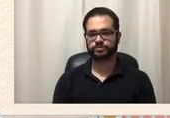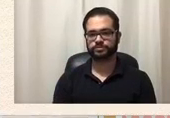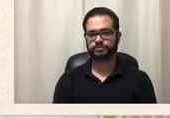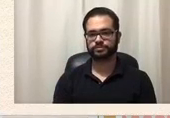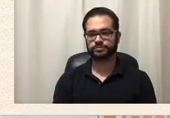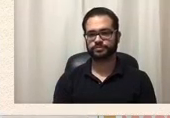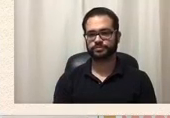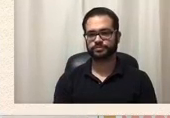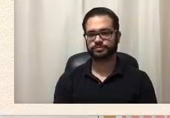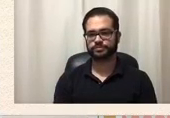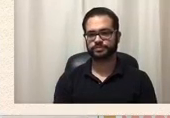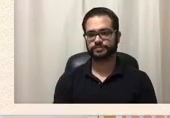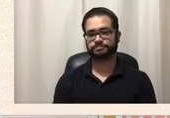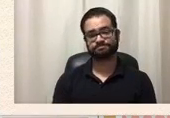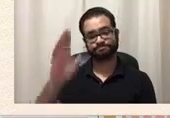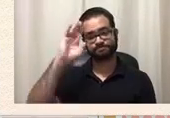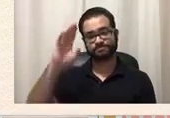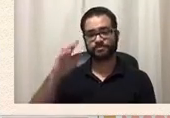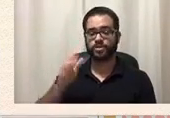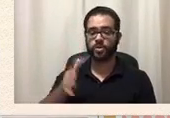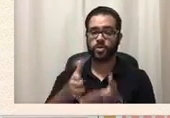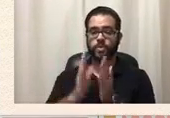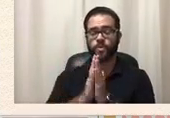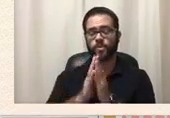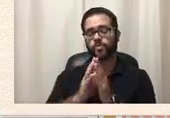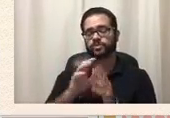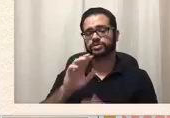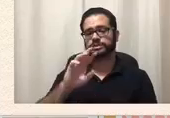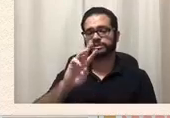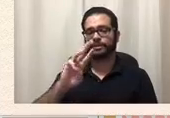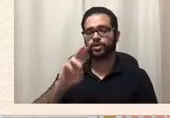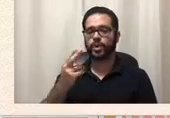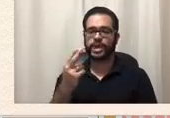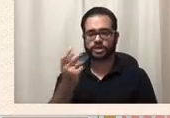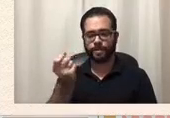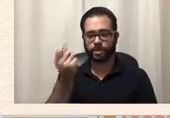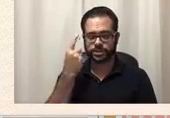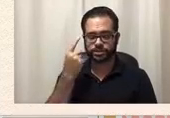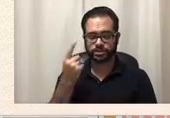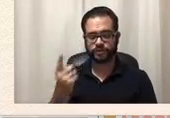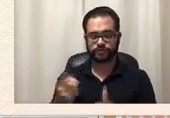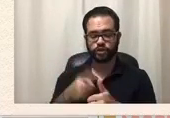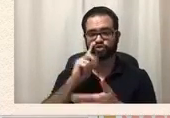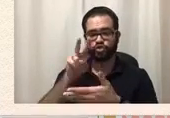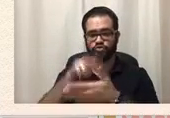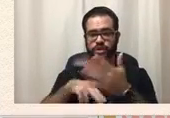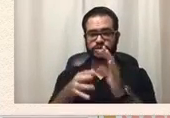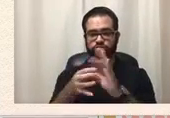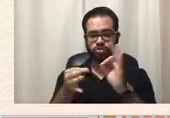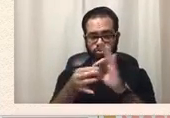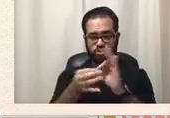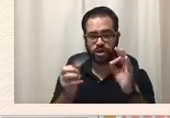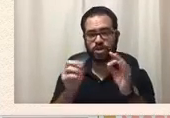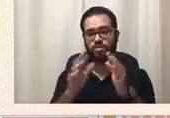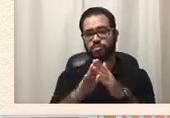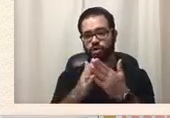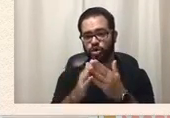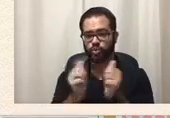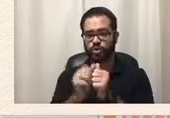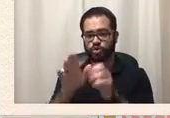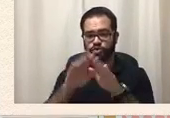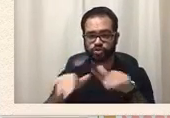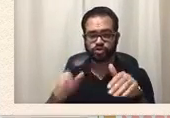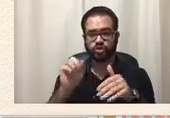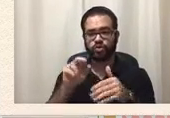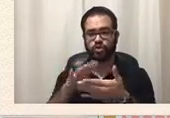WH Comprehension Jenga. First, you'll read a story or text with your child or student. Then you will set up